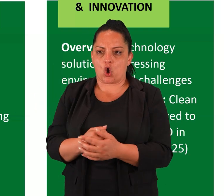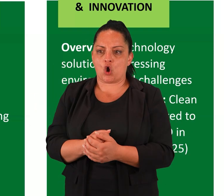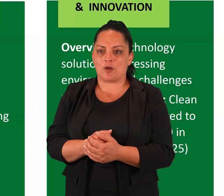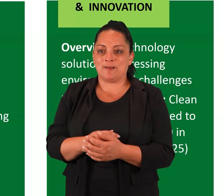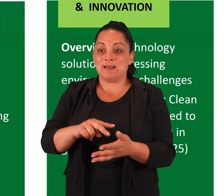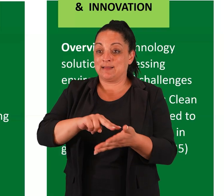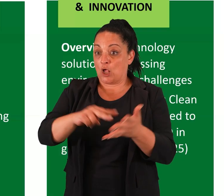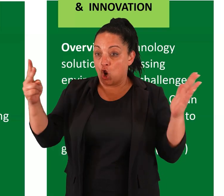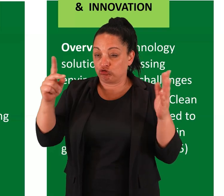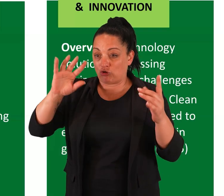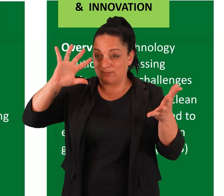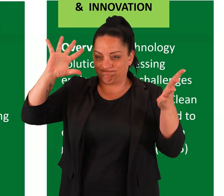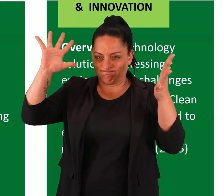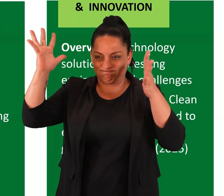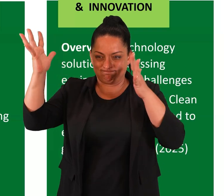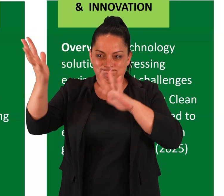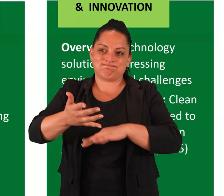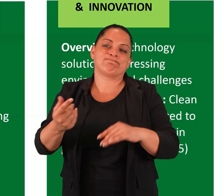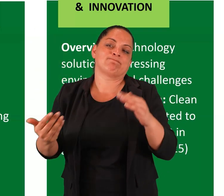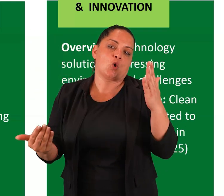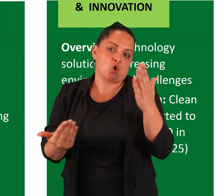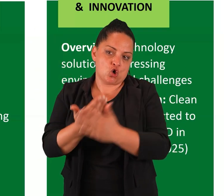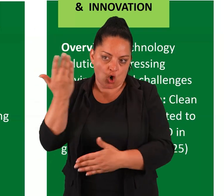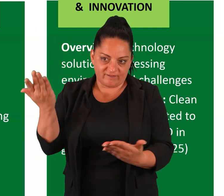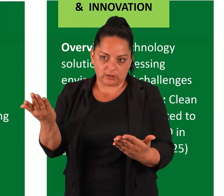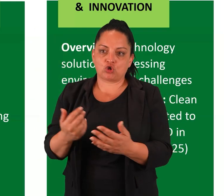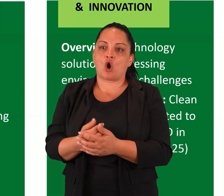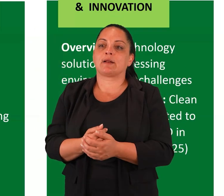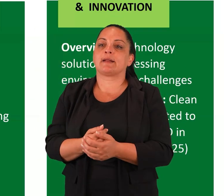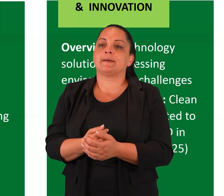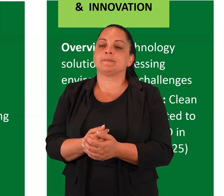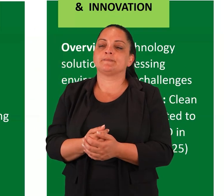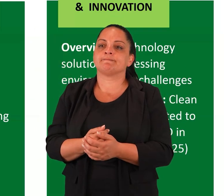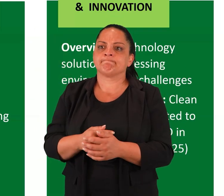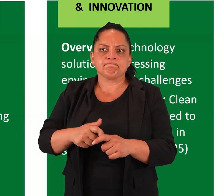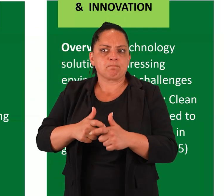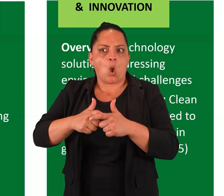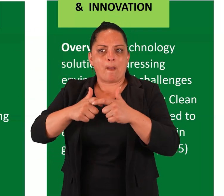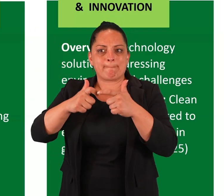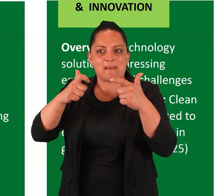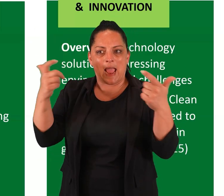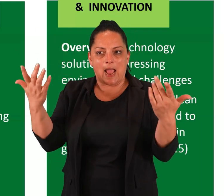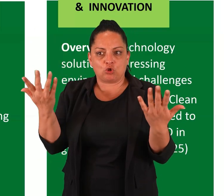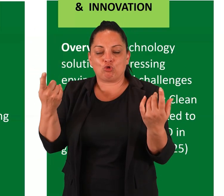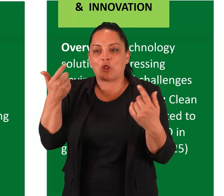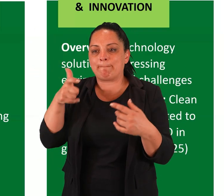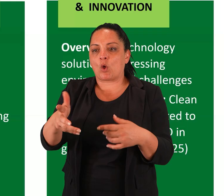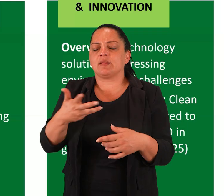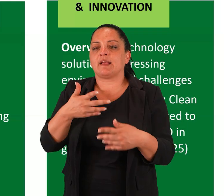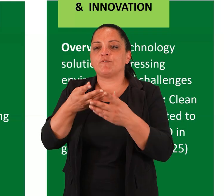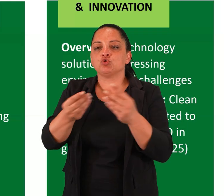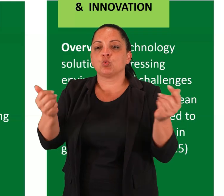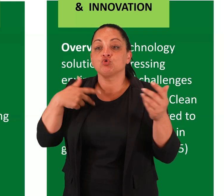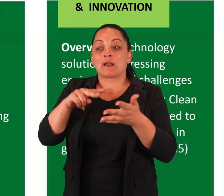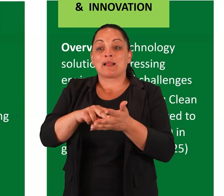Then climate technology and innovation. It's a very rapidly growing field. It